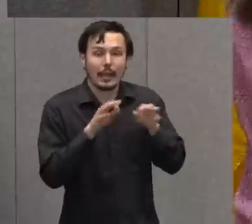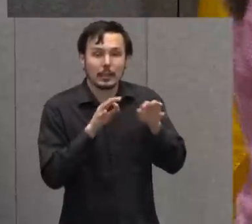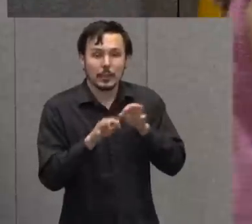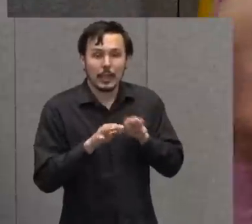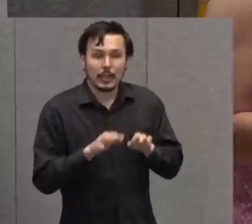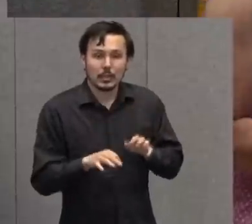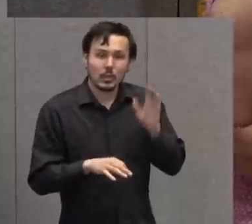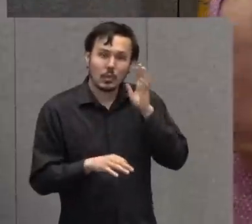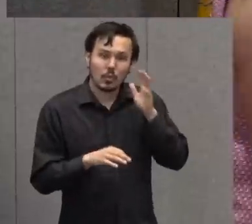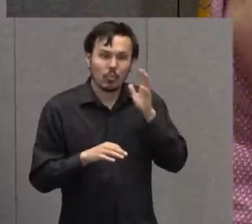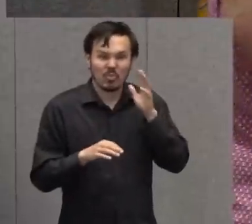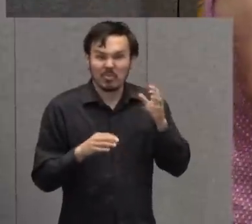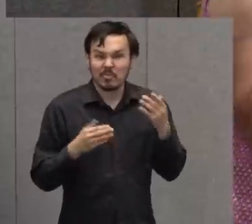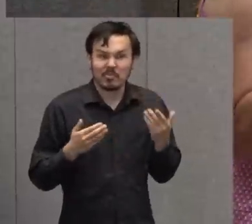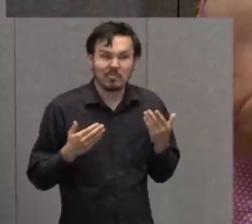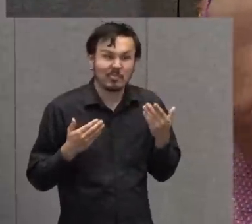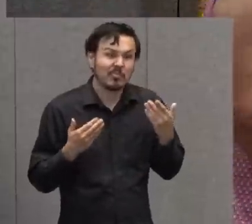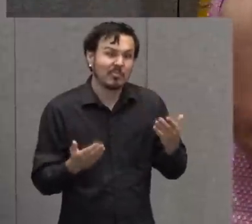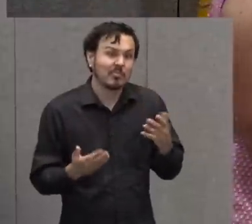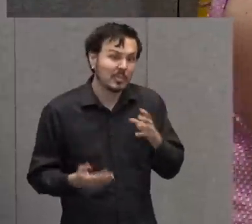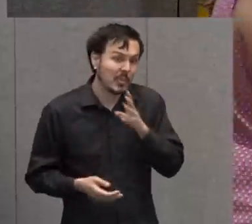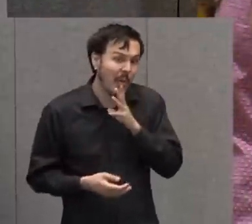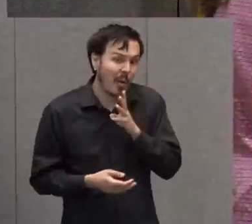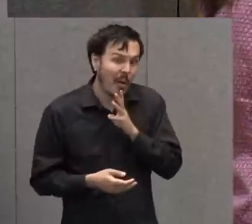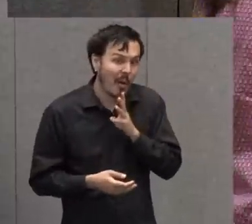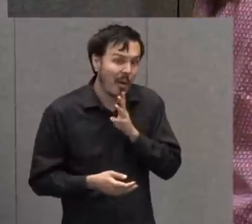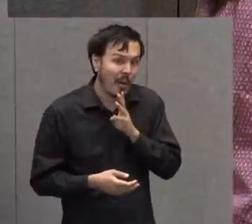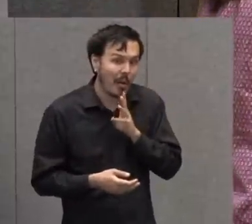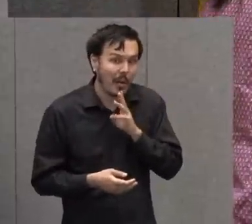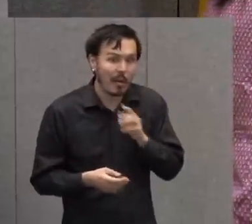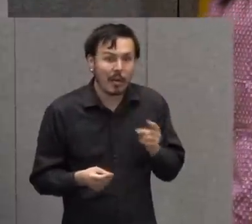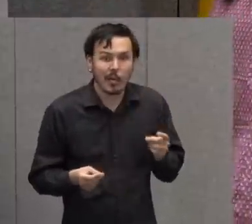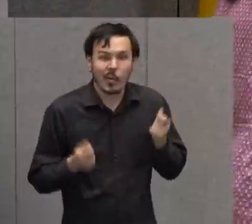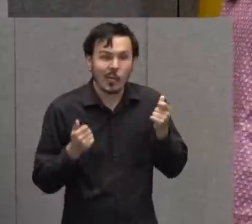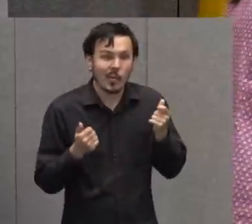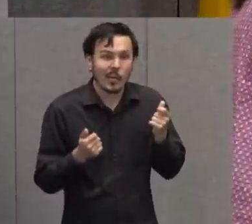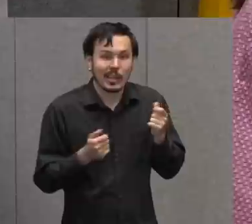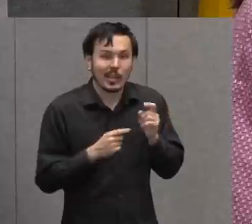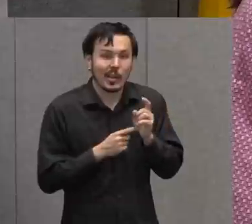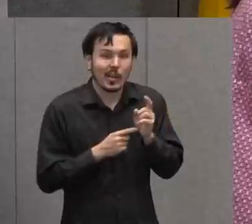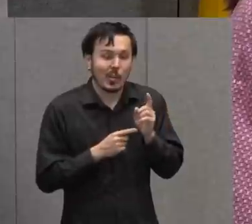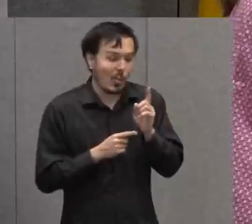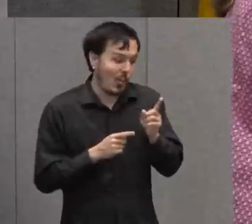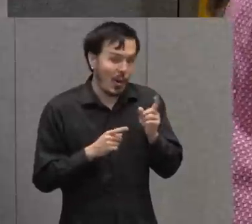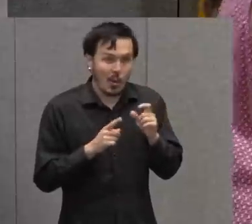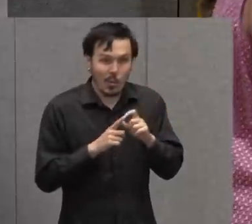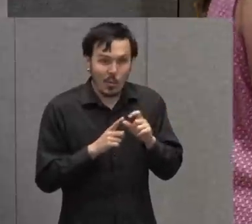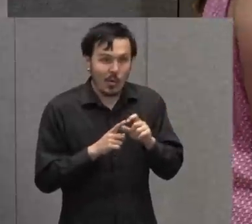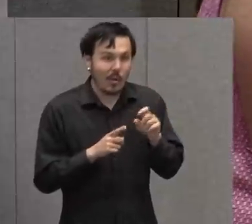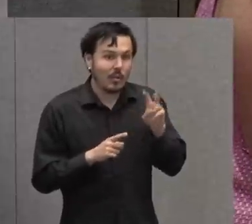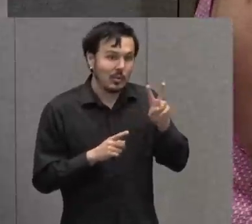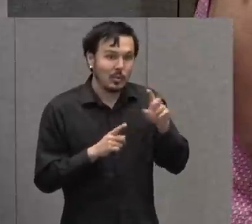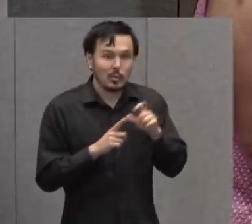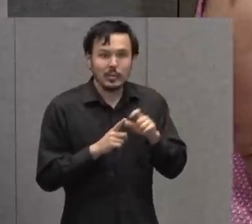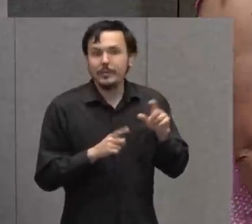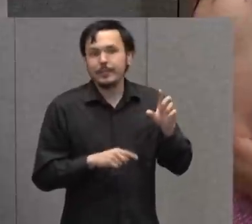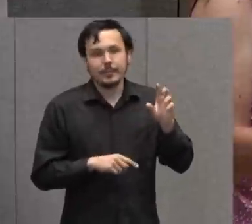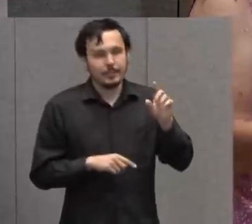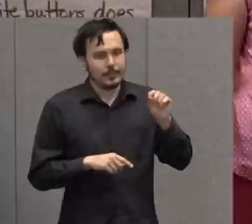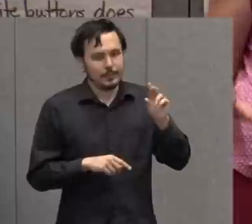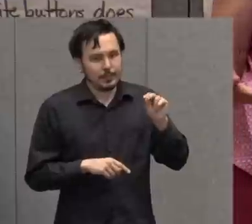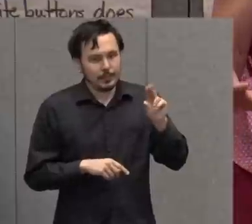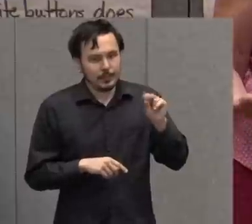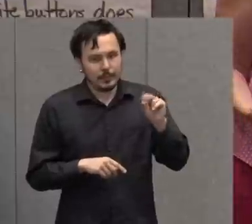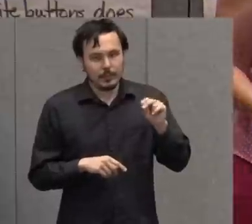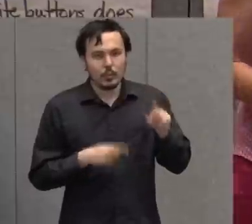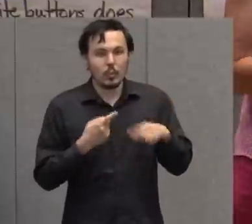are we just going to just talk it through, write a quick couple, 2 words, 3 words? No. Remember, when we are